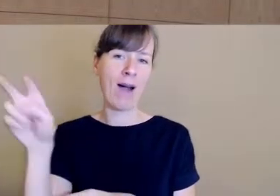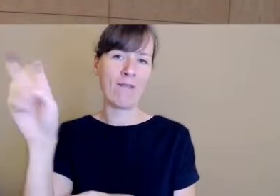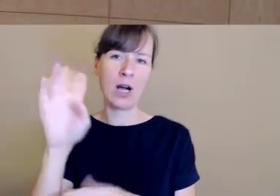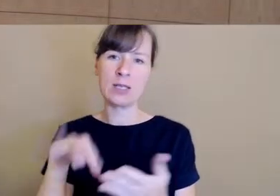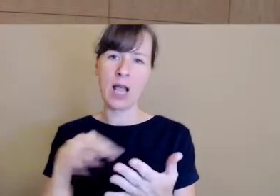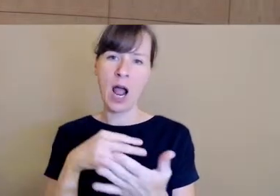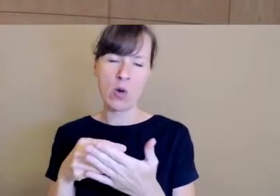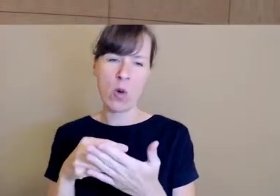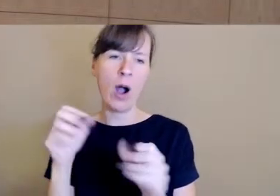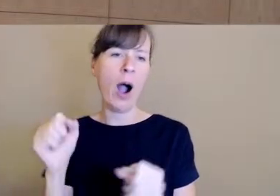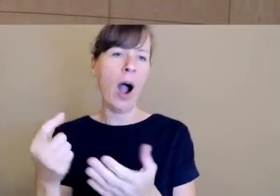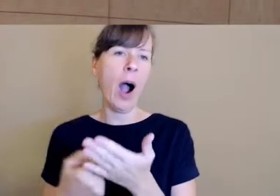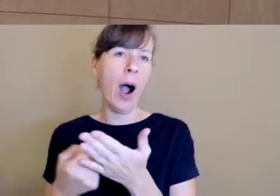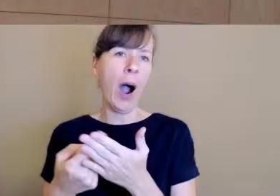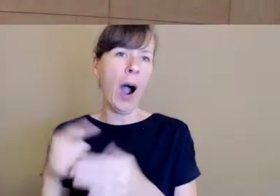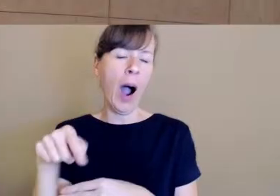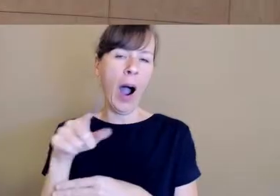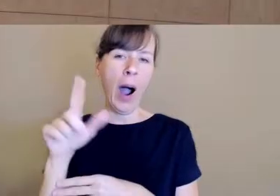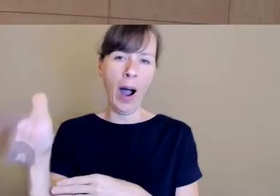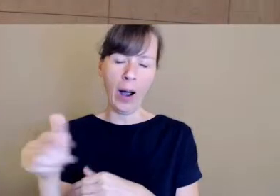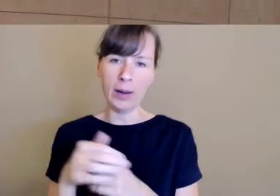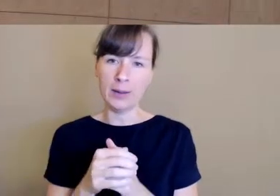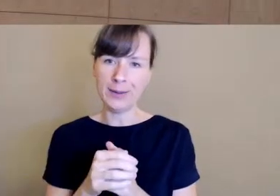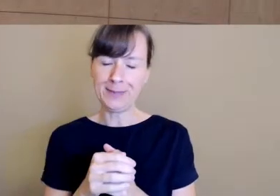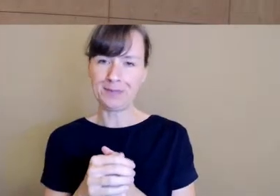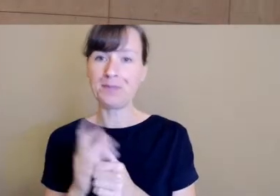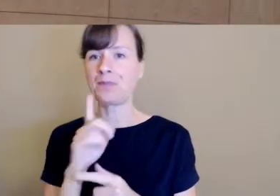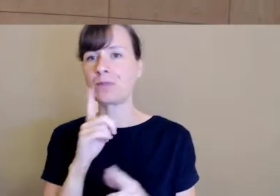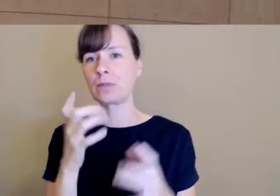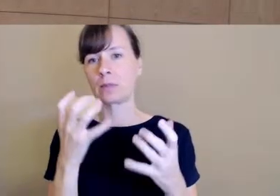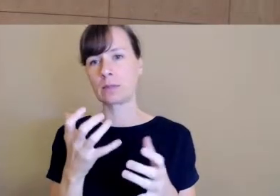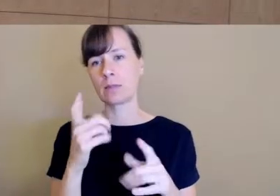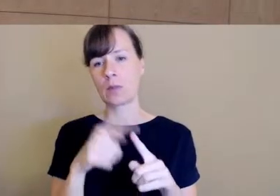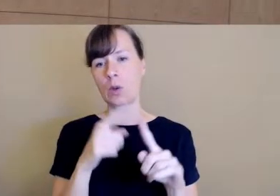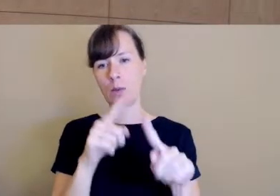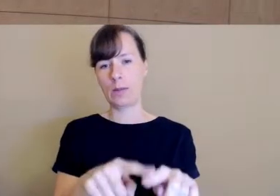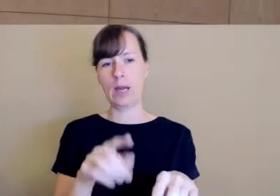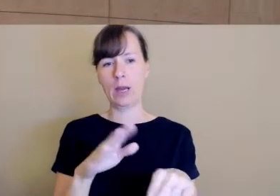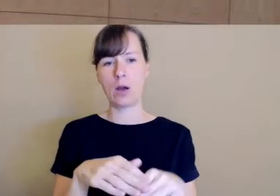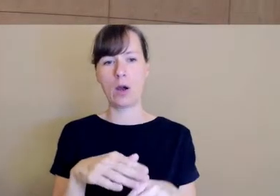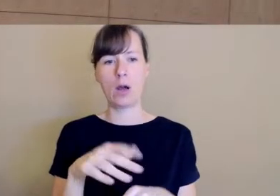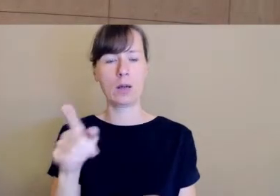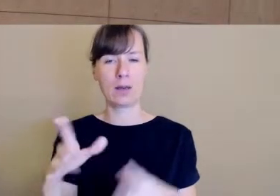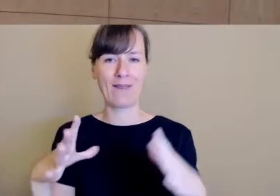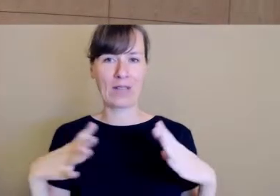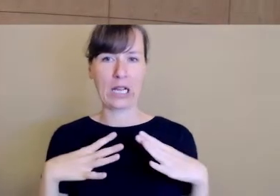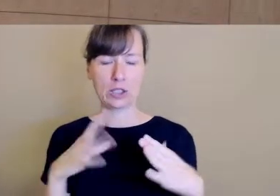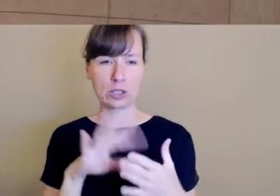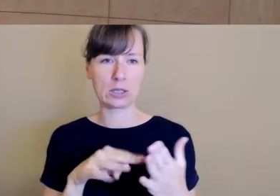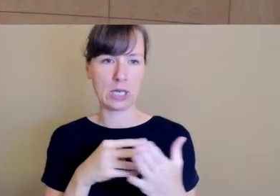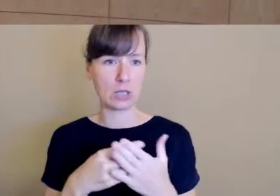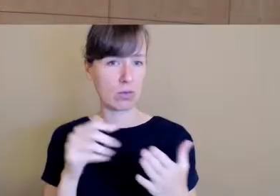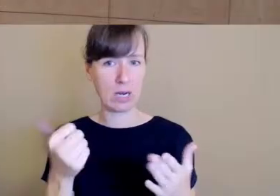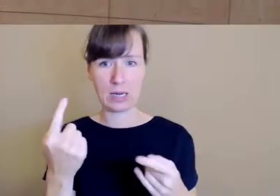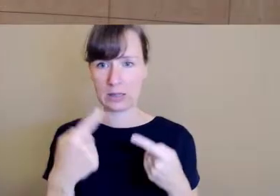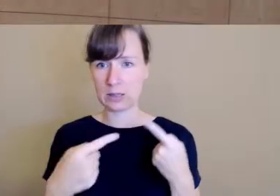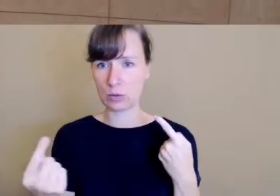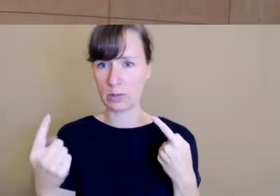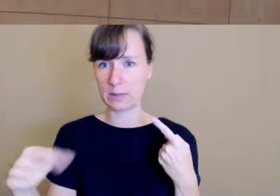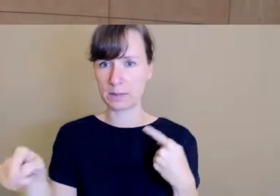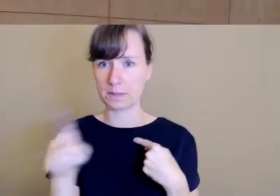August. Again, heavily dependent on vacation schedules. Any disagreement with that?